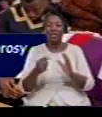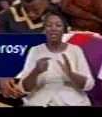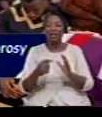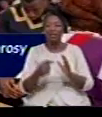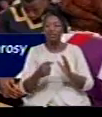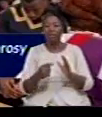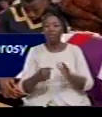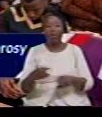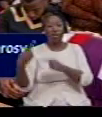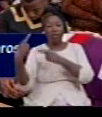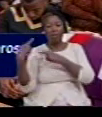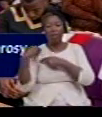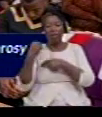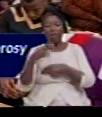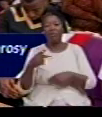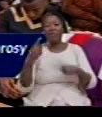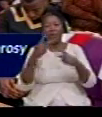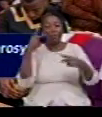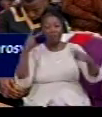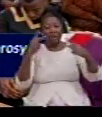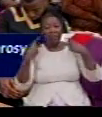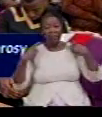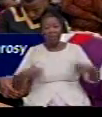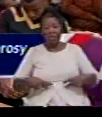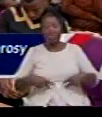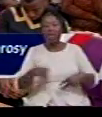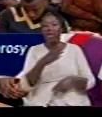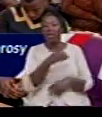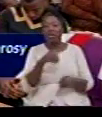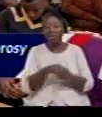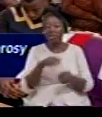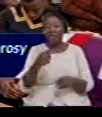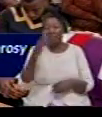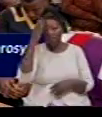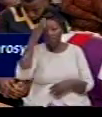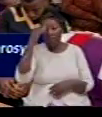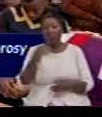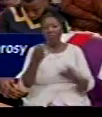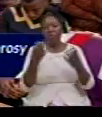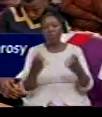Anybody from that side or the pulpit? Okay, let that hands up there.